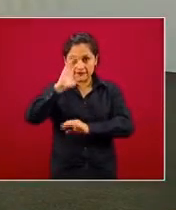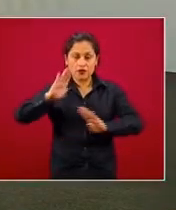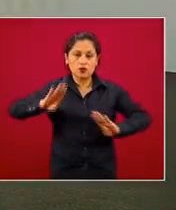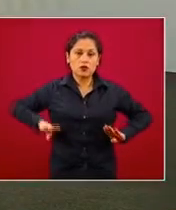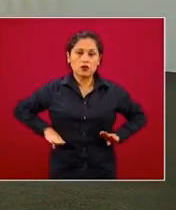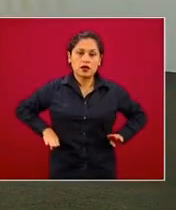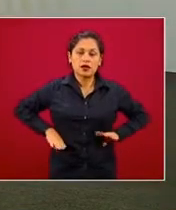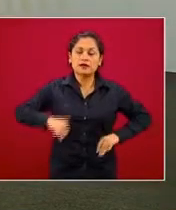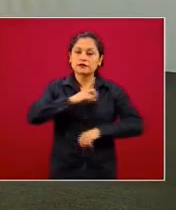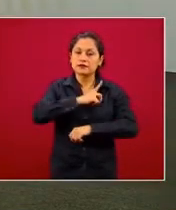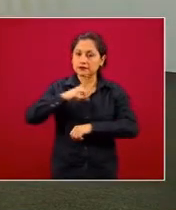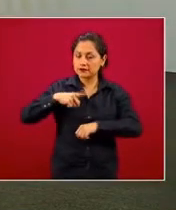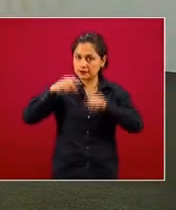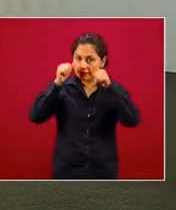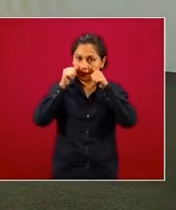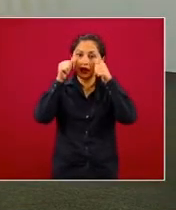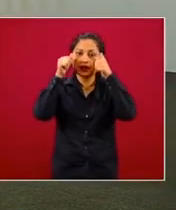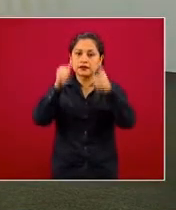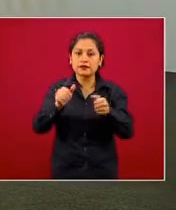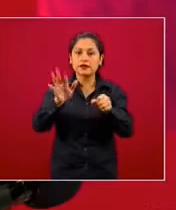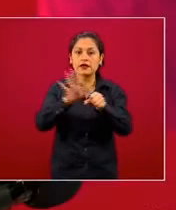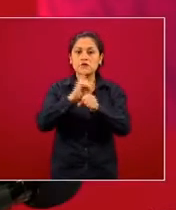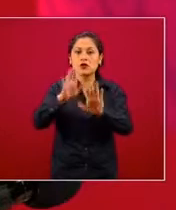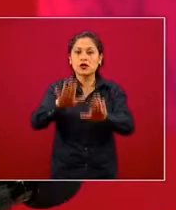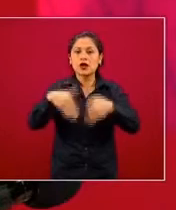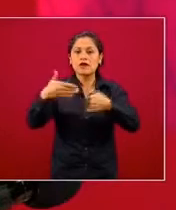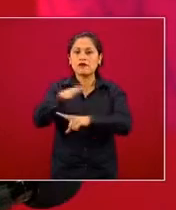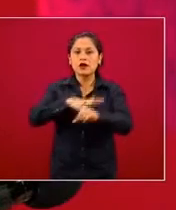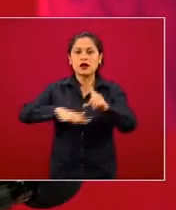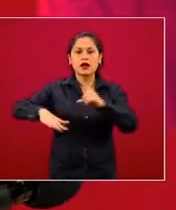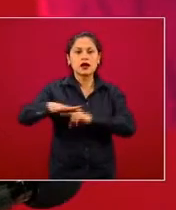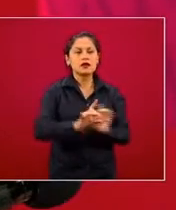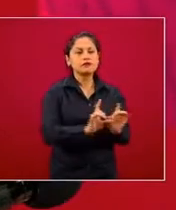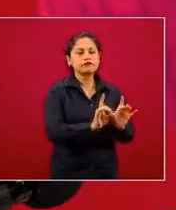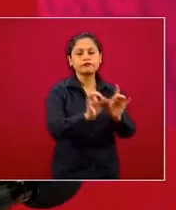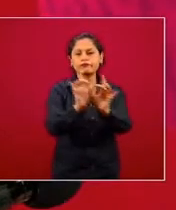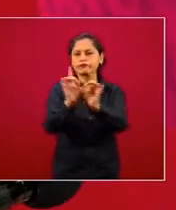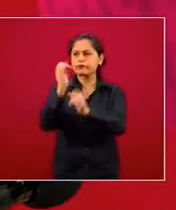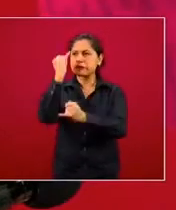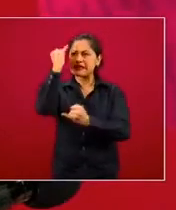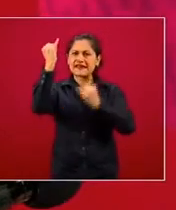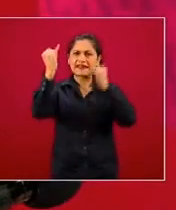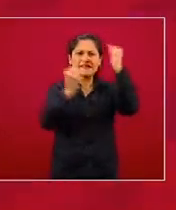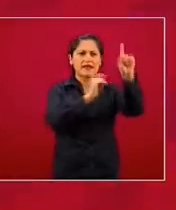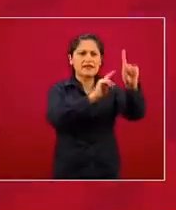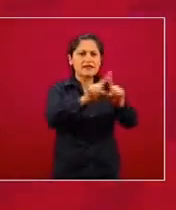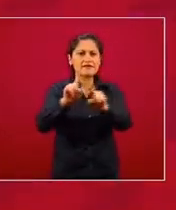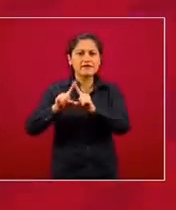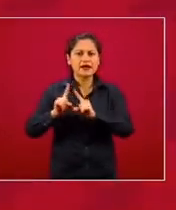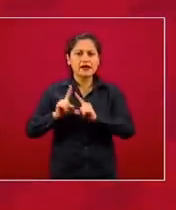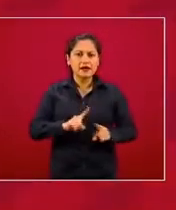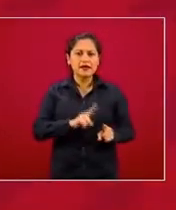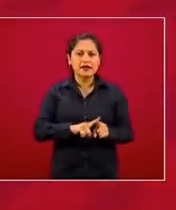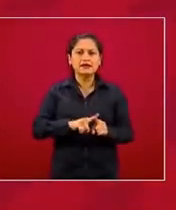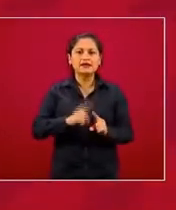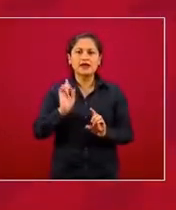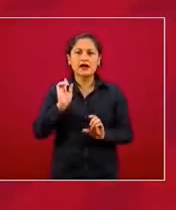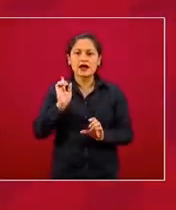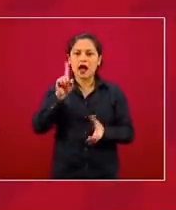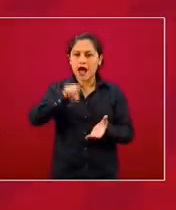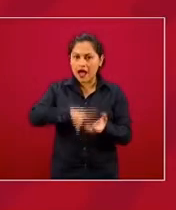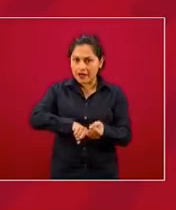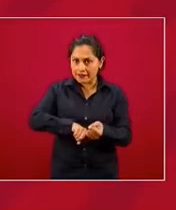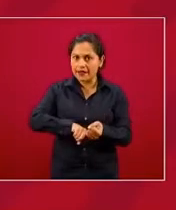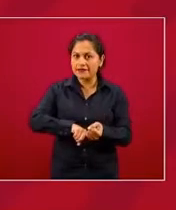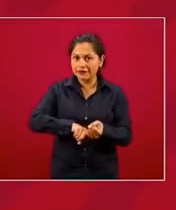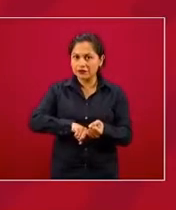and políticos que lows irremediablemente do existen en not cualquier disturb sociedad the no clarity of the perturben message that we la claridad de los communicate and mensajes that are que se based transmiten in y que están